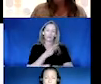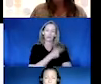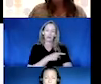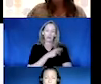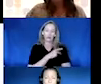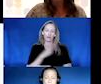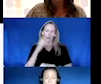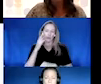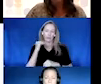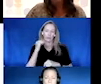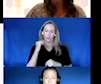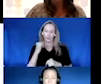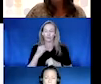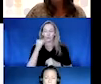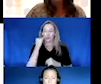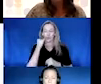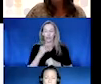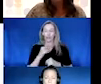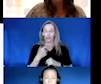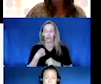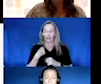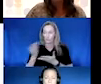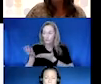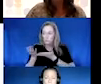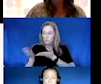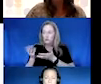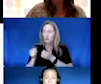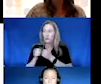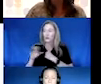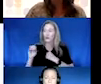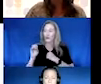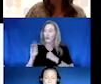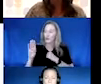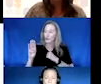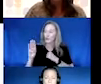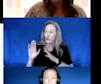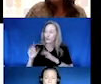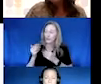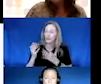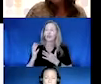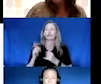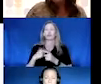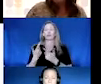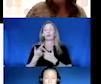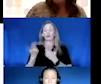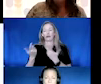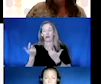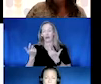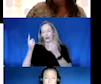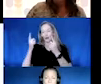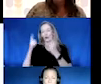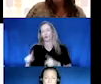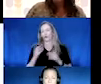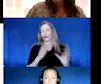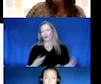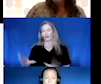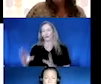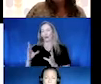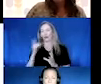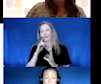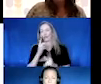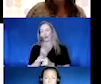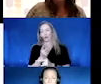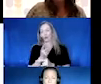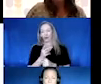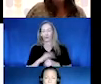talking directly with the OB provider and know the plan of care. So now I just want to share a few success stories on